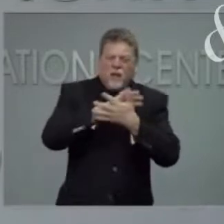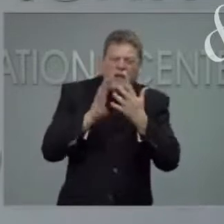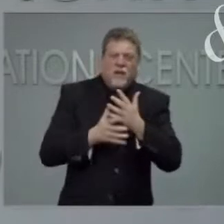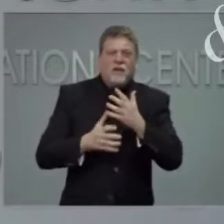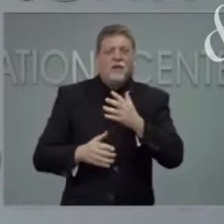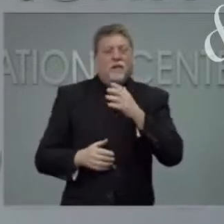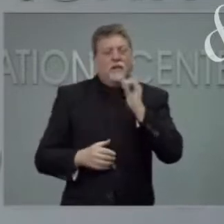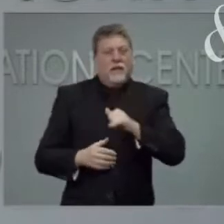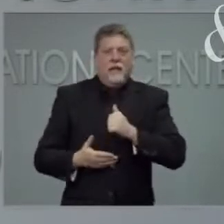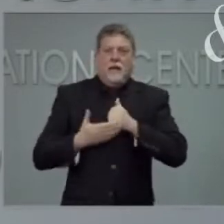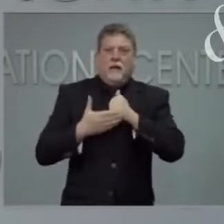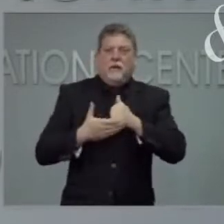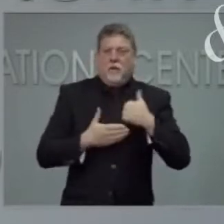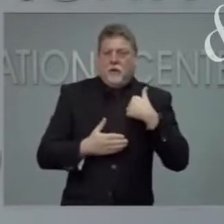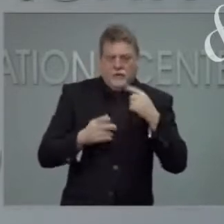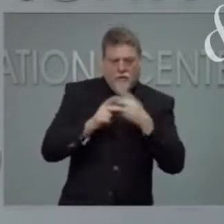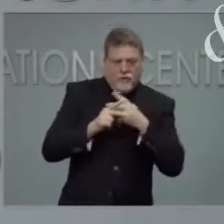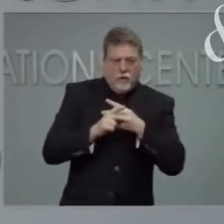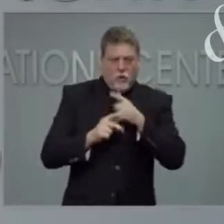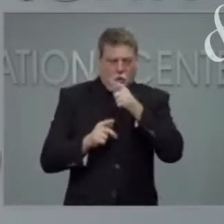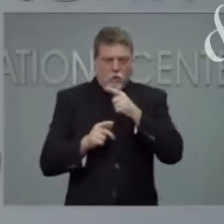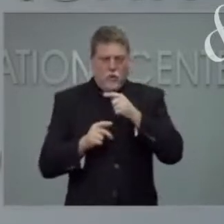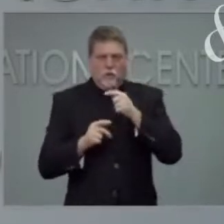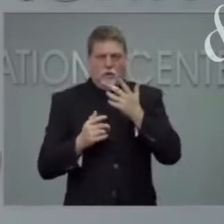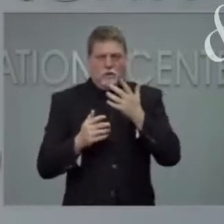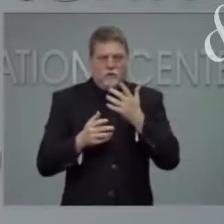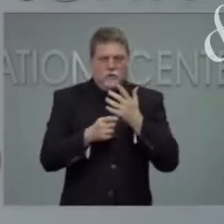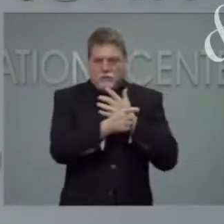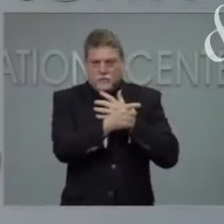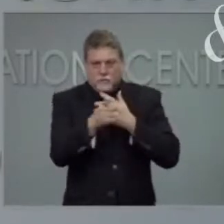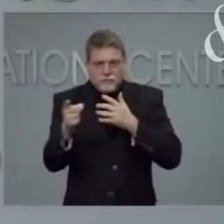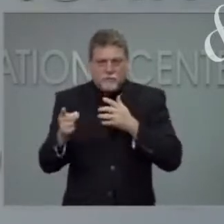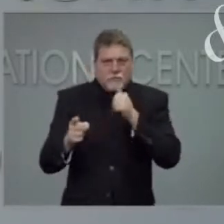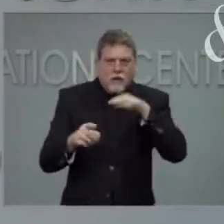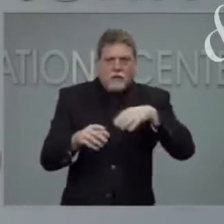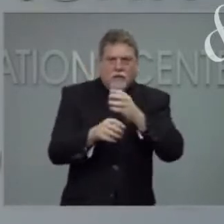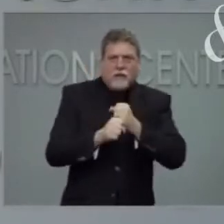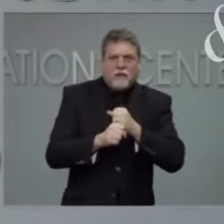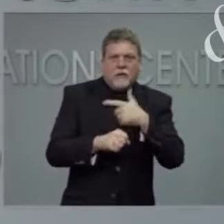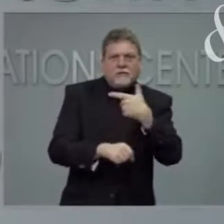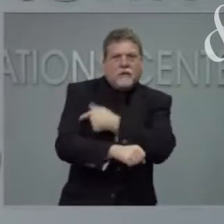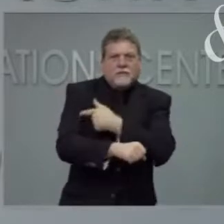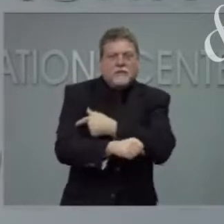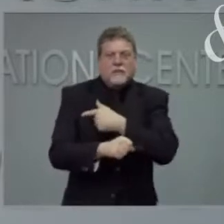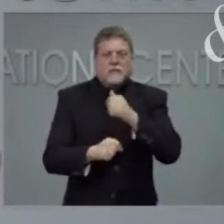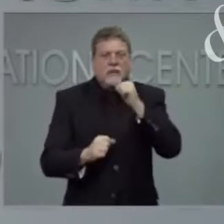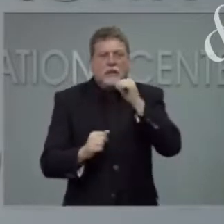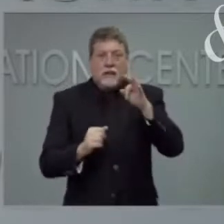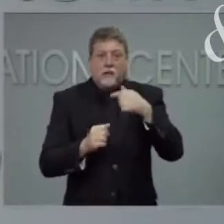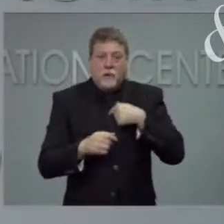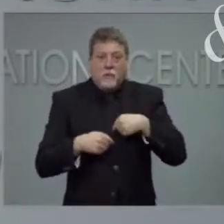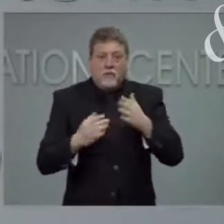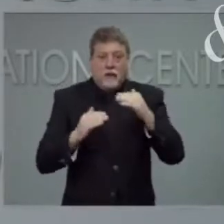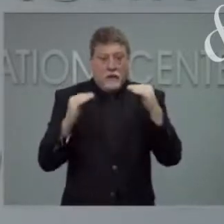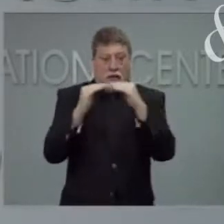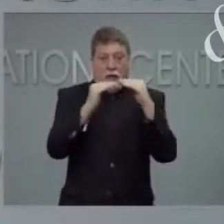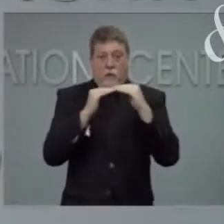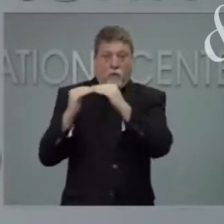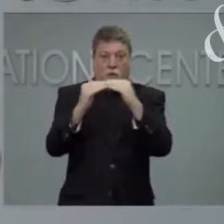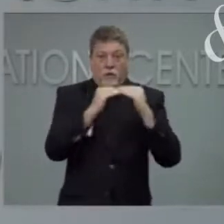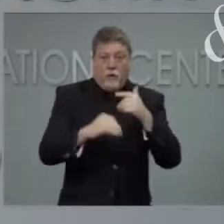it comes to equity. And almost every state in the country had problems with that early, as did we. But